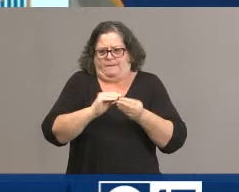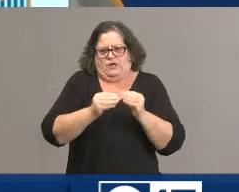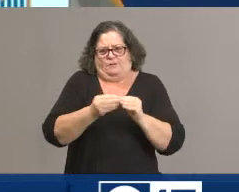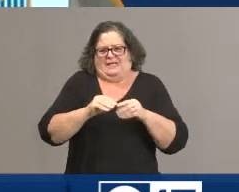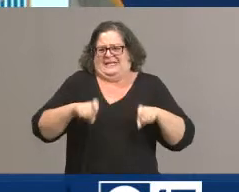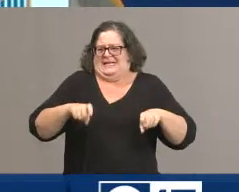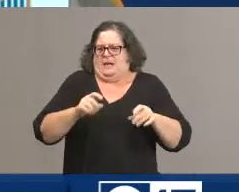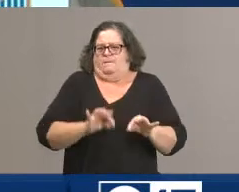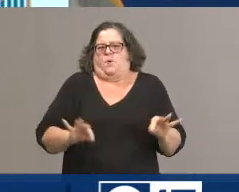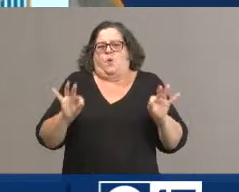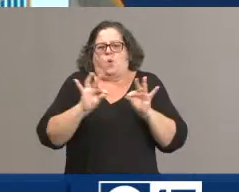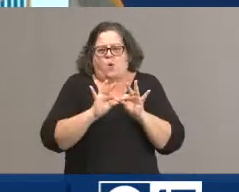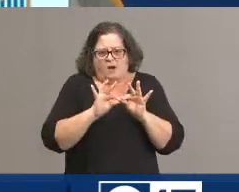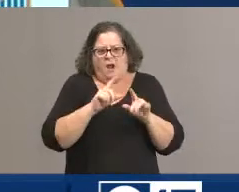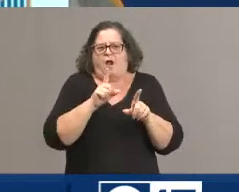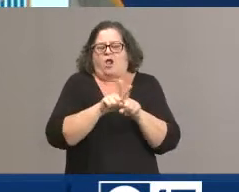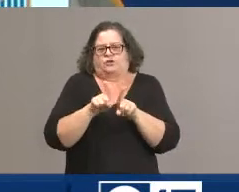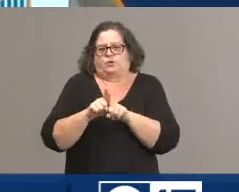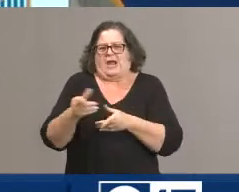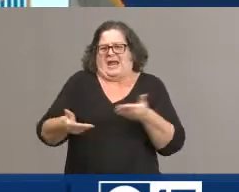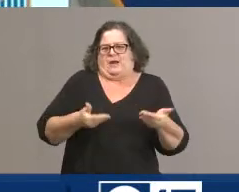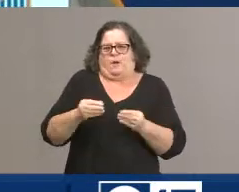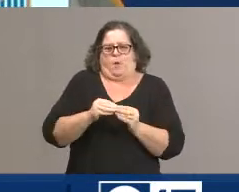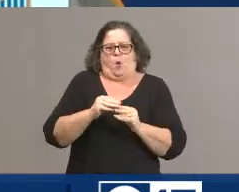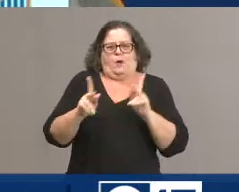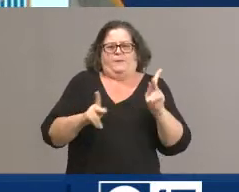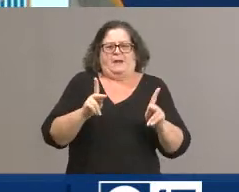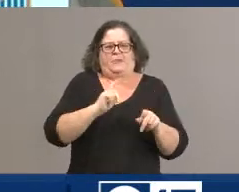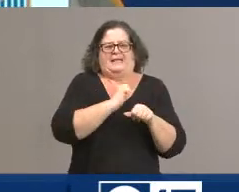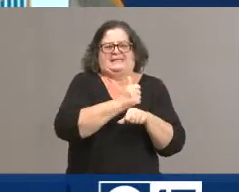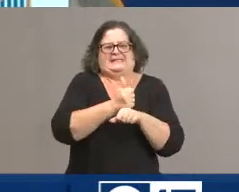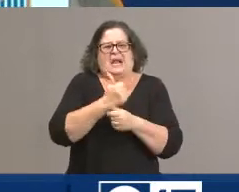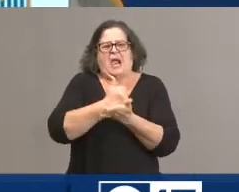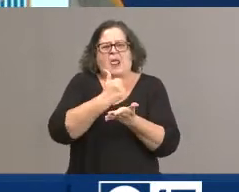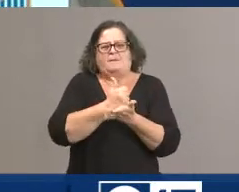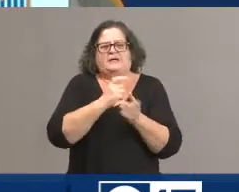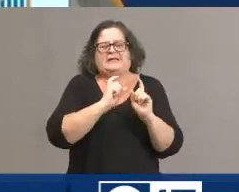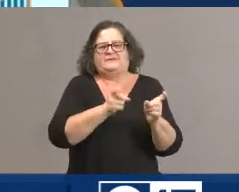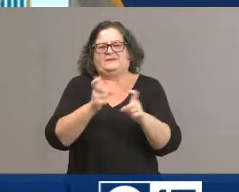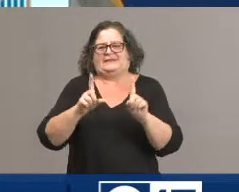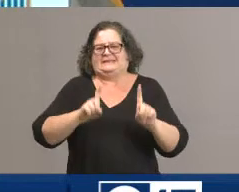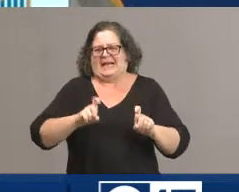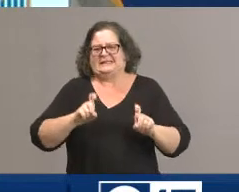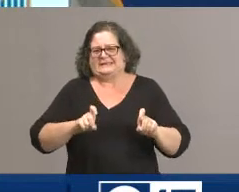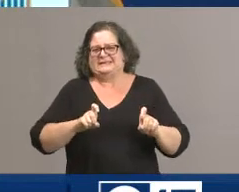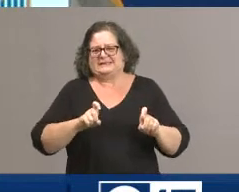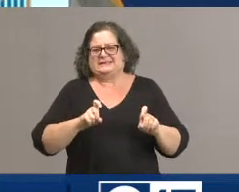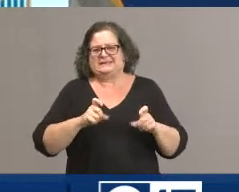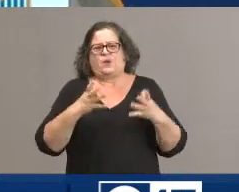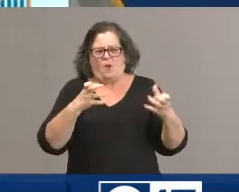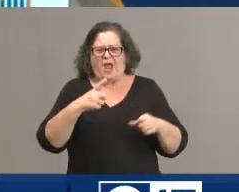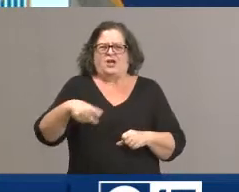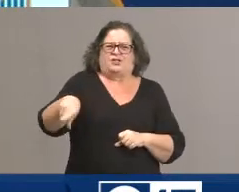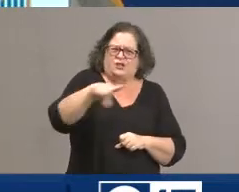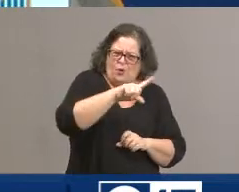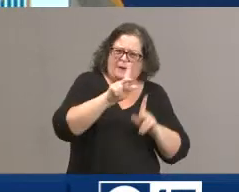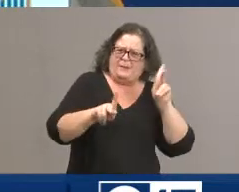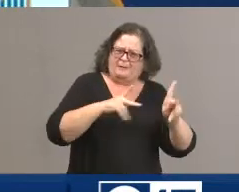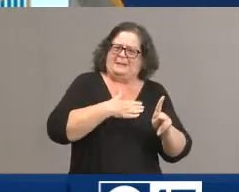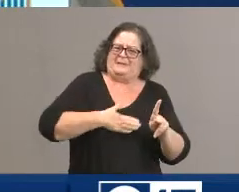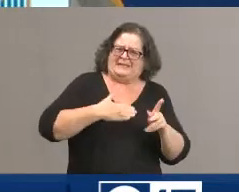like you to get tested, go to azhealth.gov testing